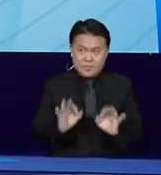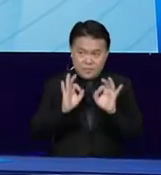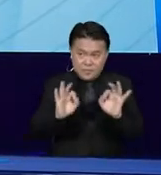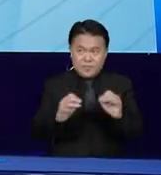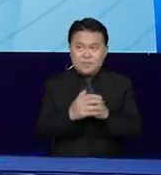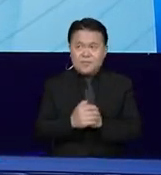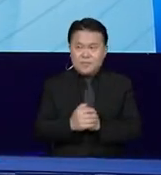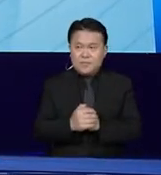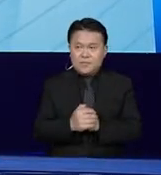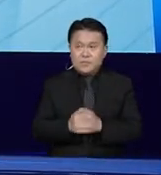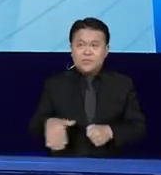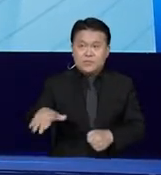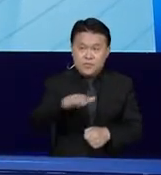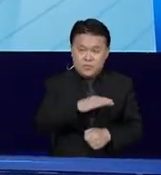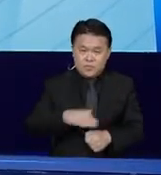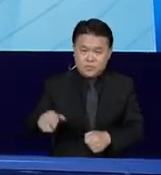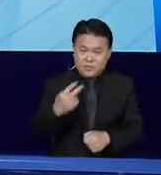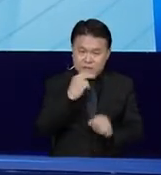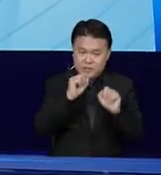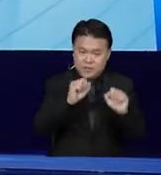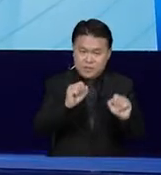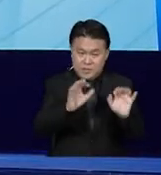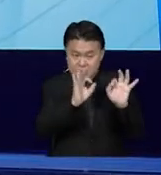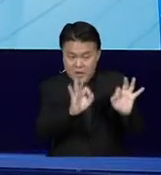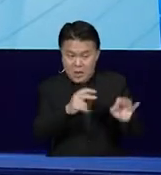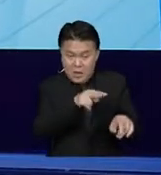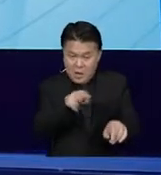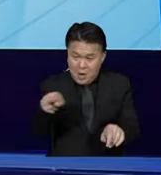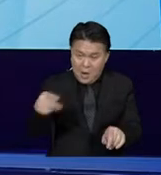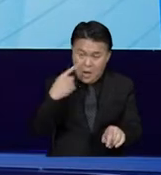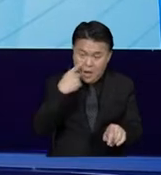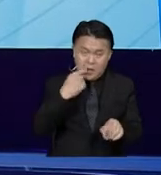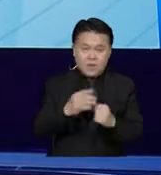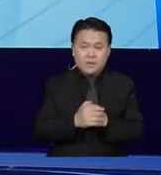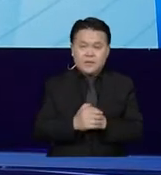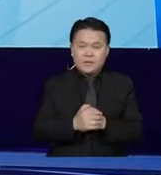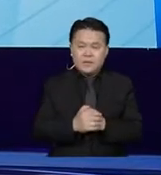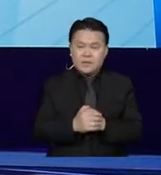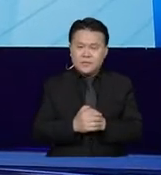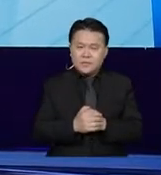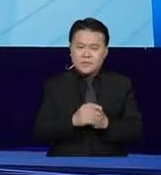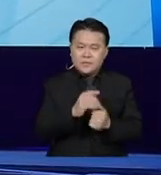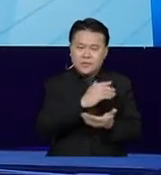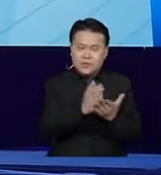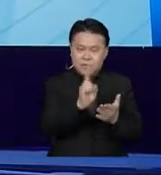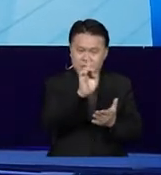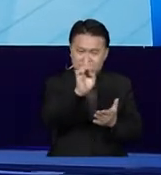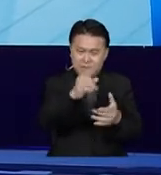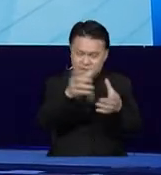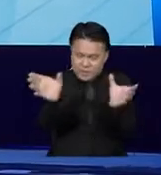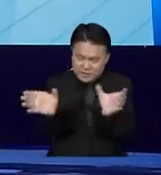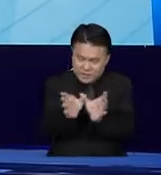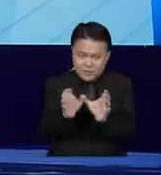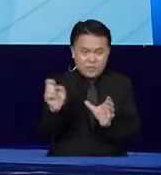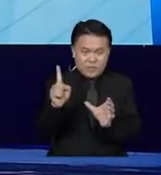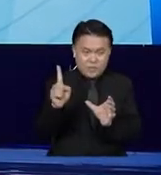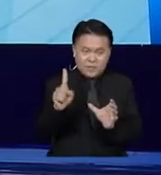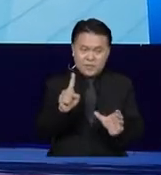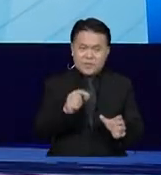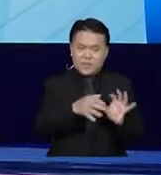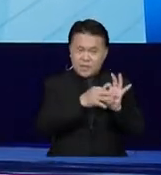strategy across all life that consistently leads to the most success for a species or group of